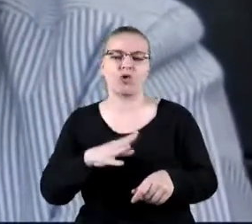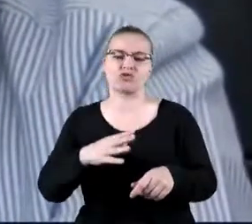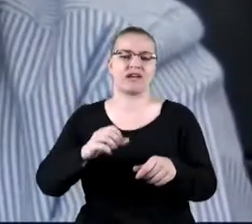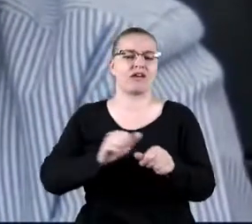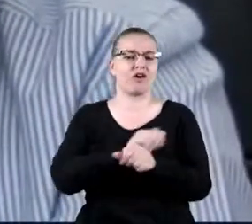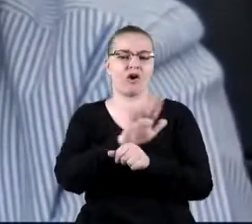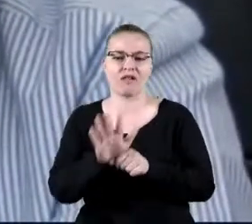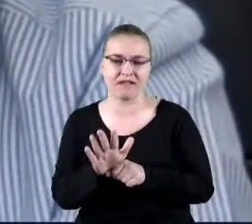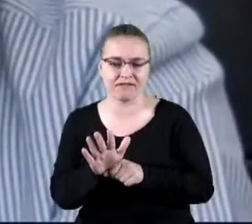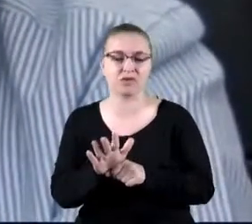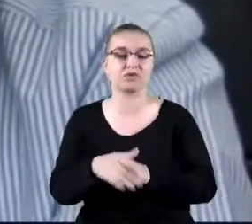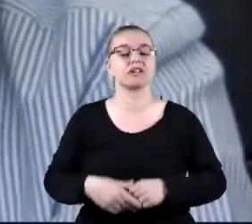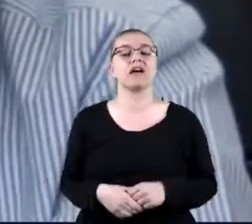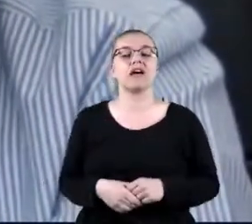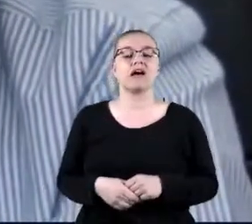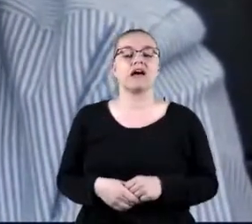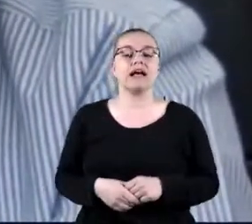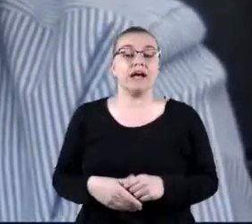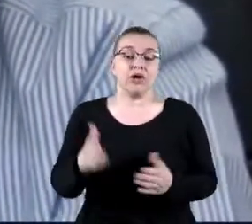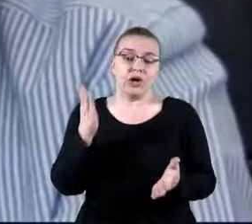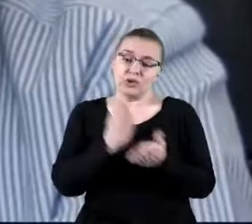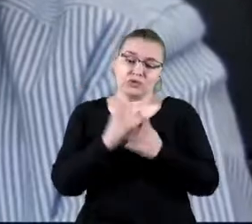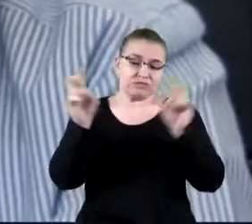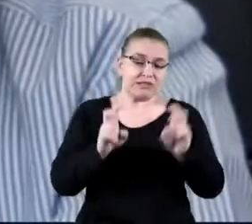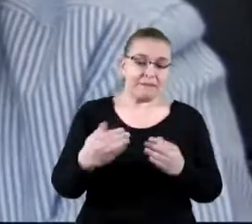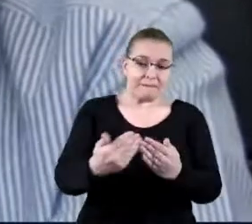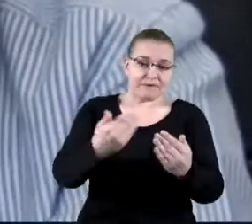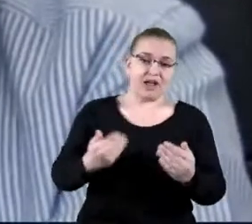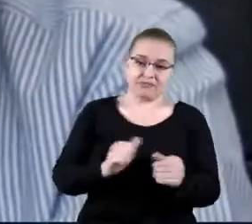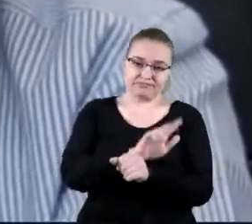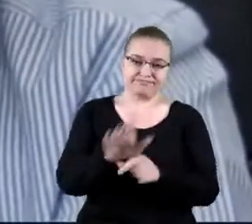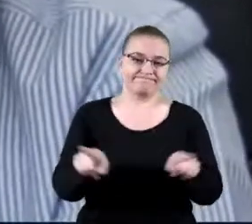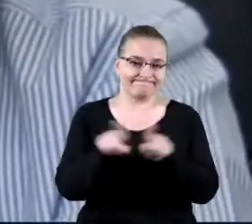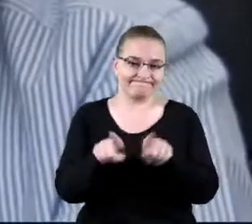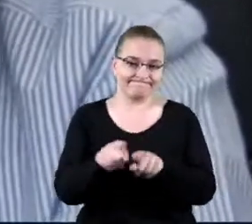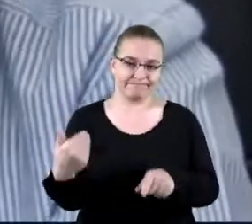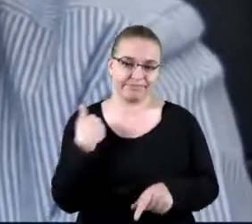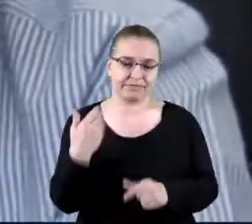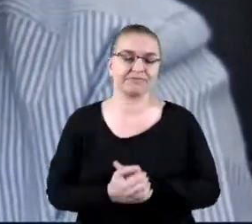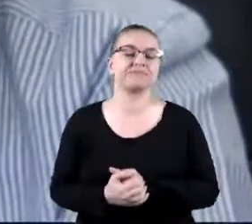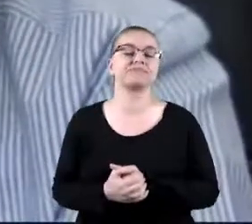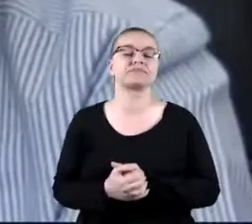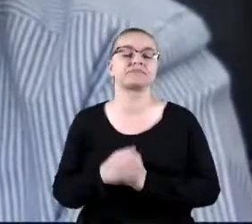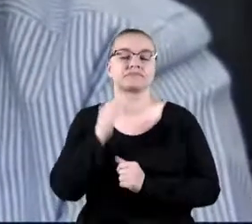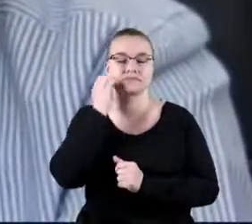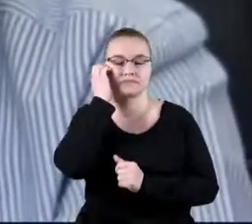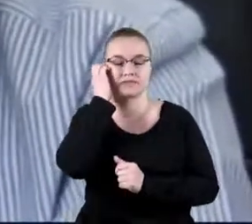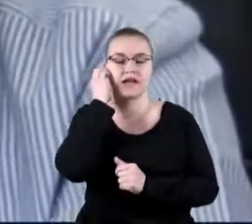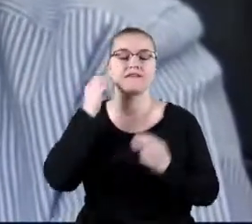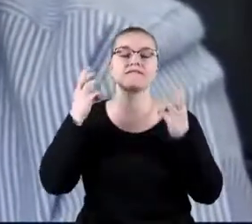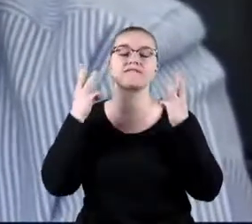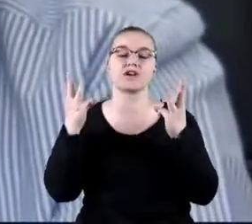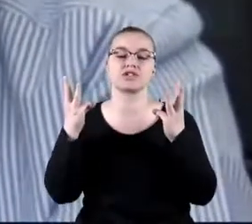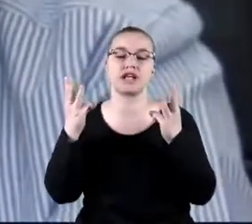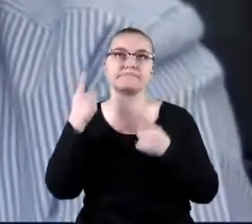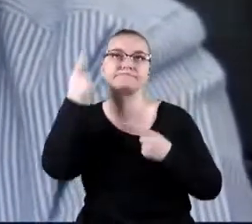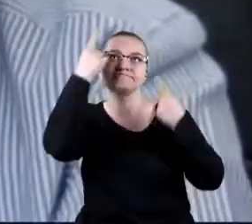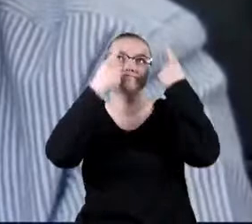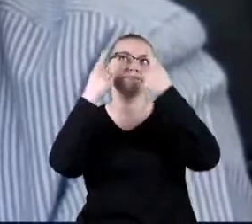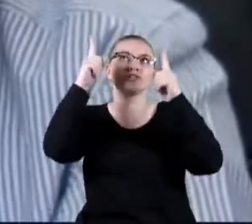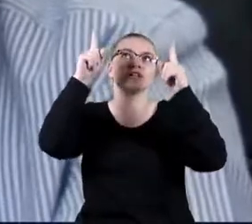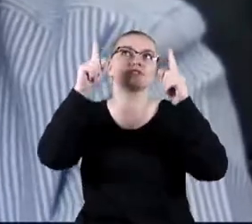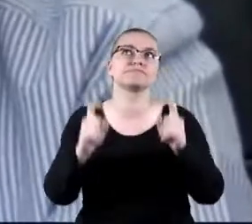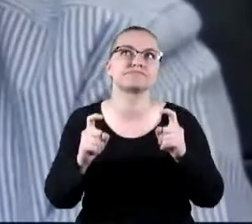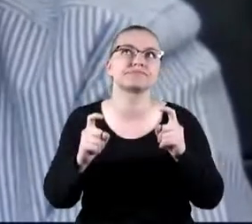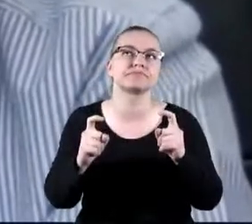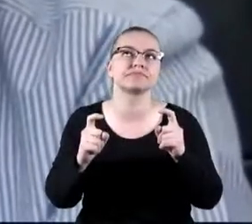to COVID, but it existed long before COVID. This has all shown how important it is for us